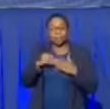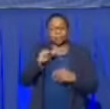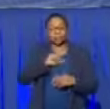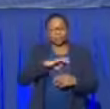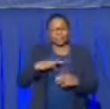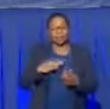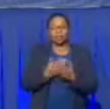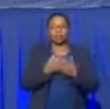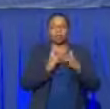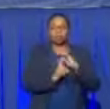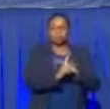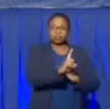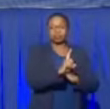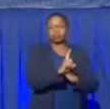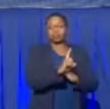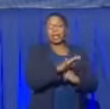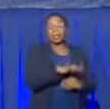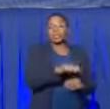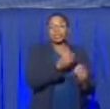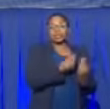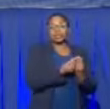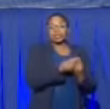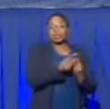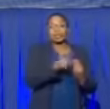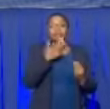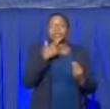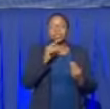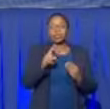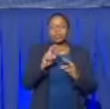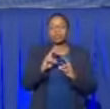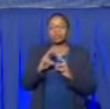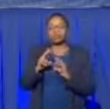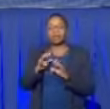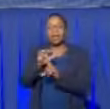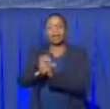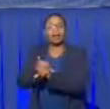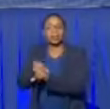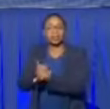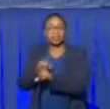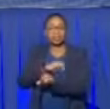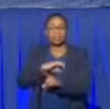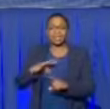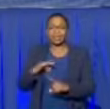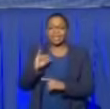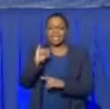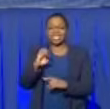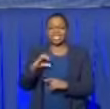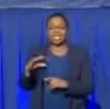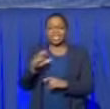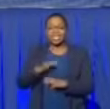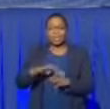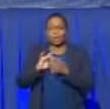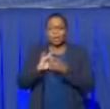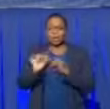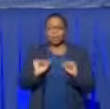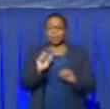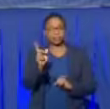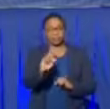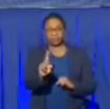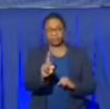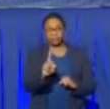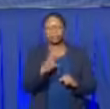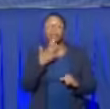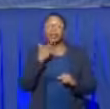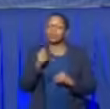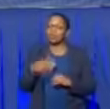to accost electoral staff at their private residences. We call on all South Africans to come out in